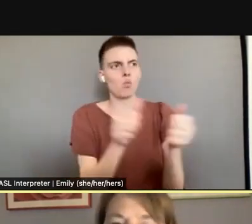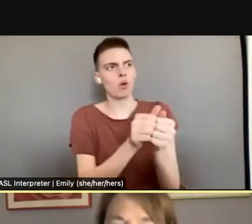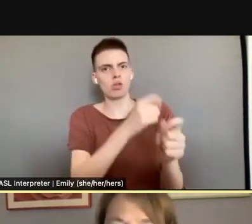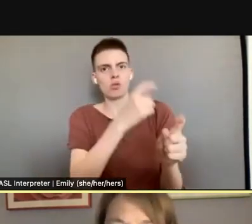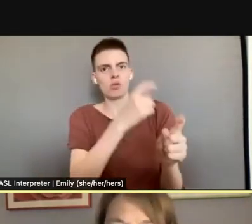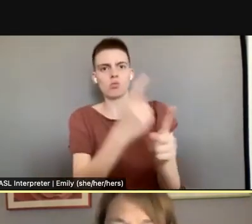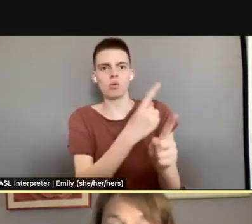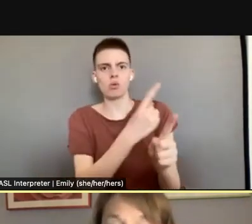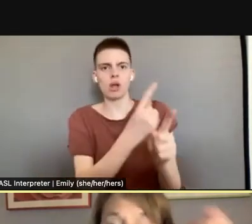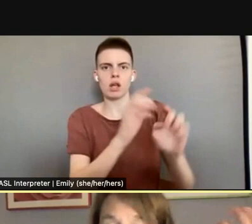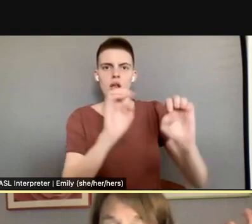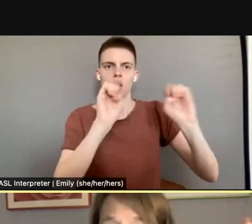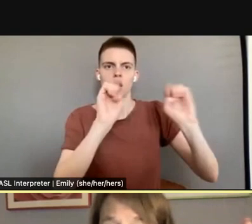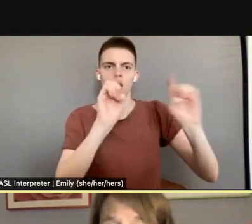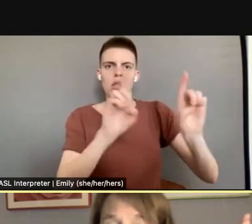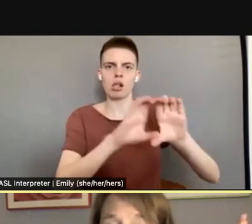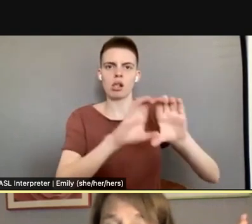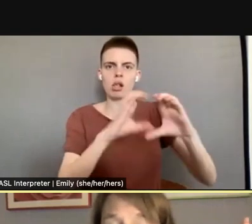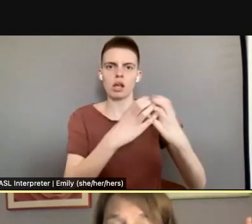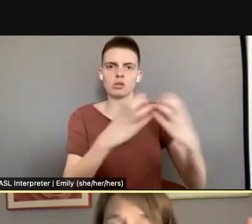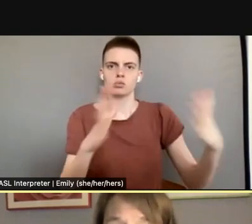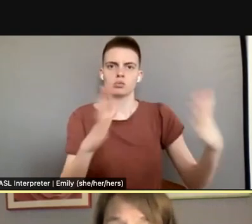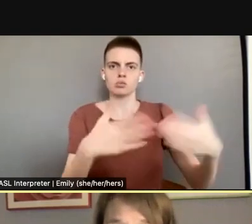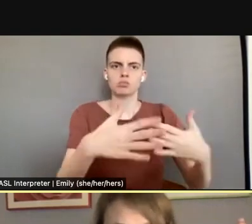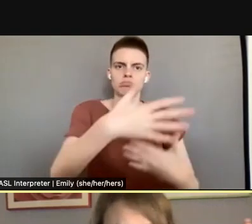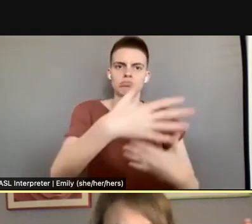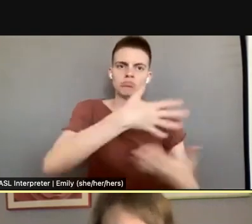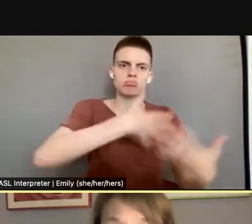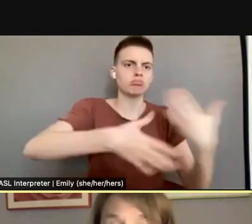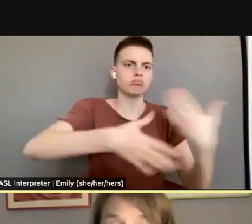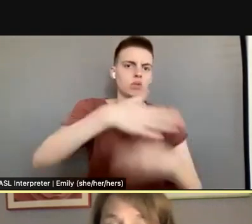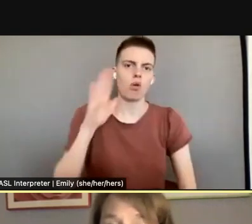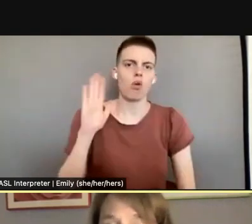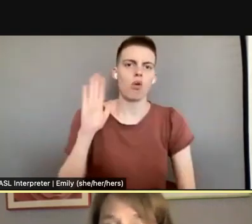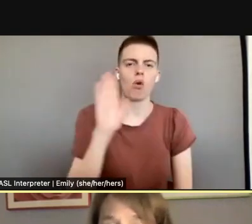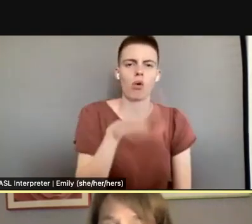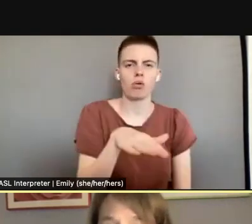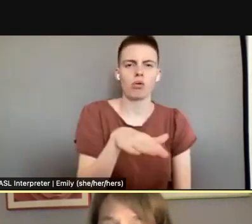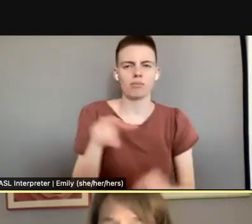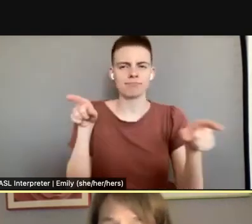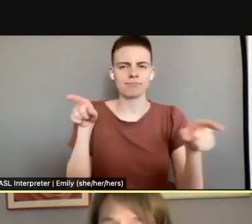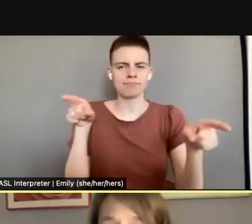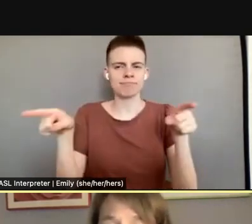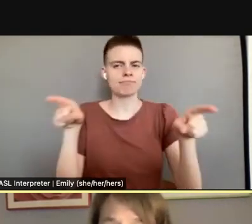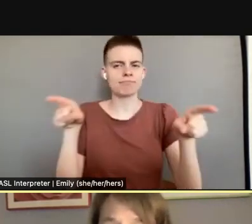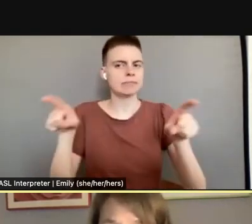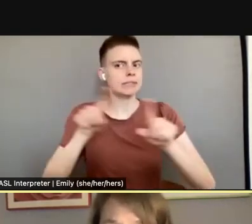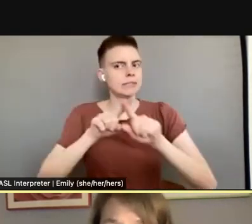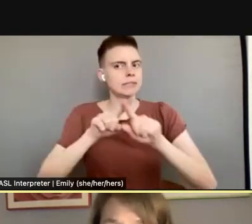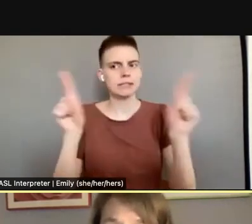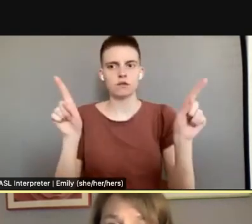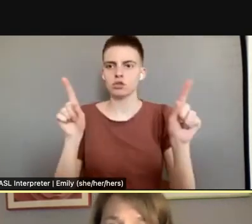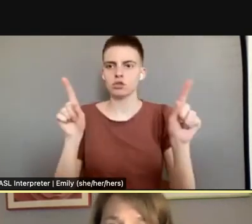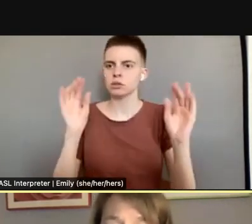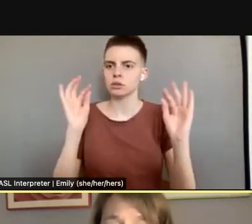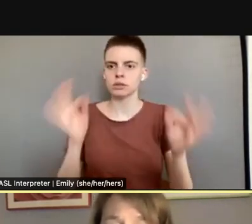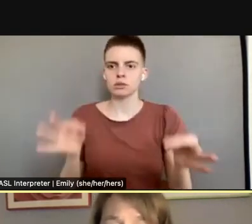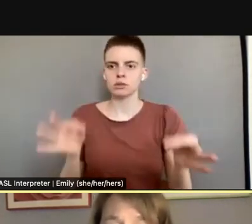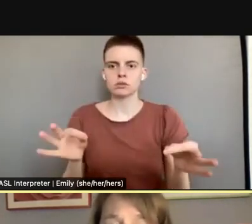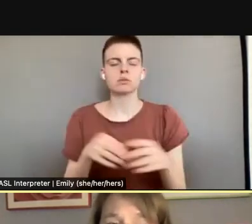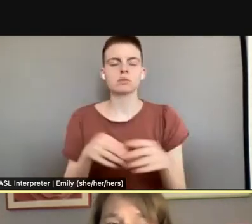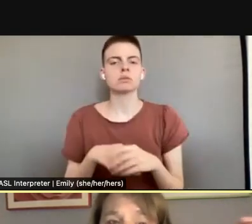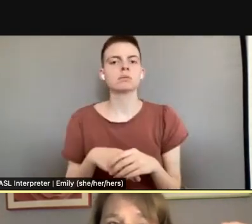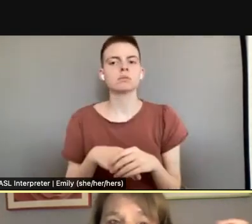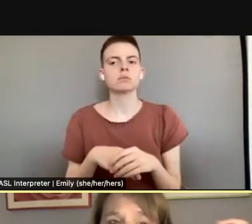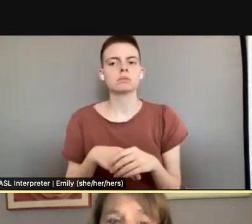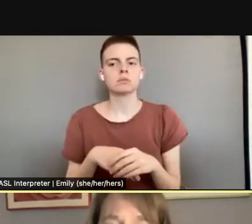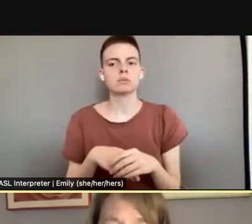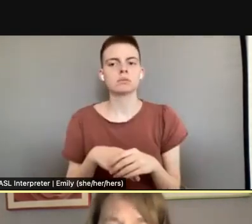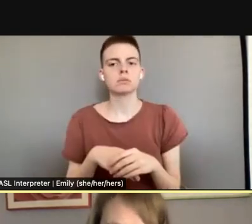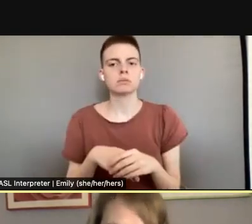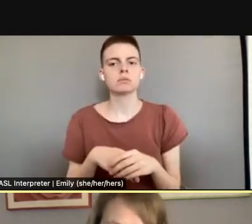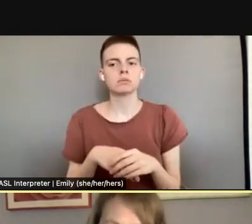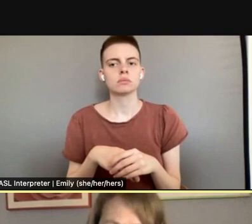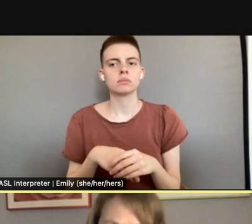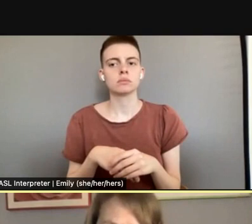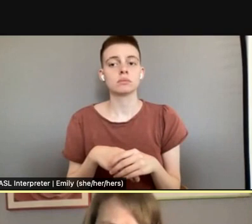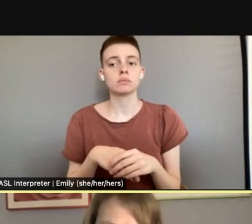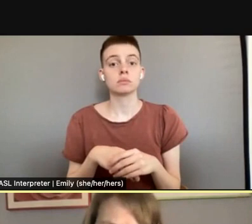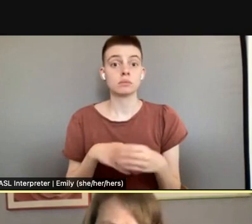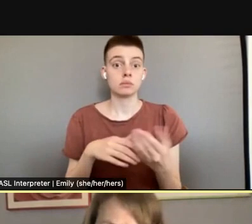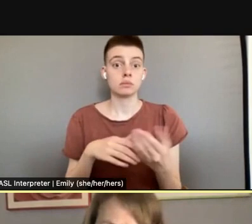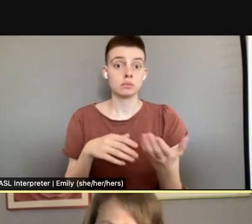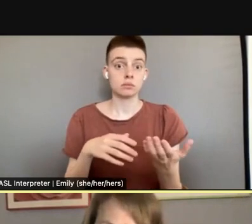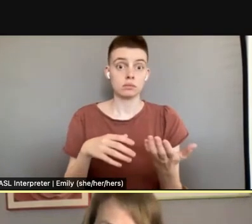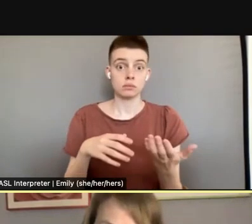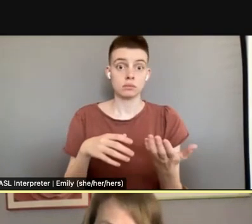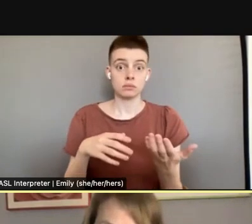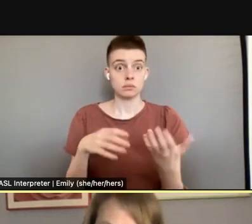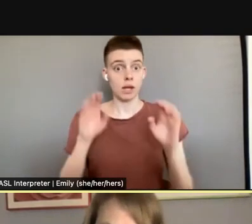classroom and that's a very different decision. And that is a decision, I just want to say, whether we decide whether a